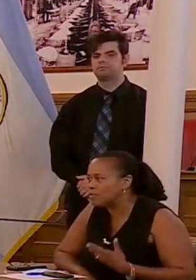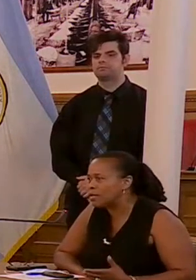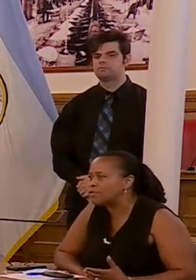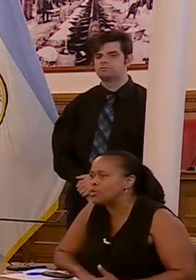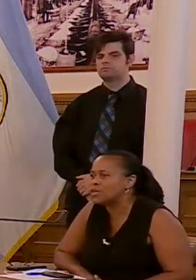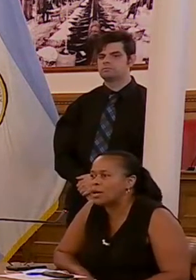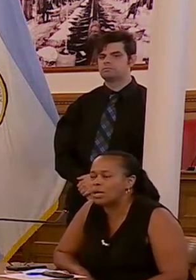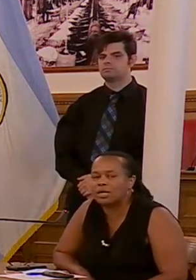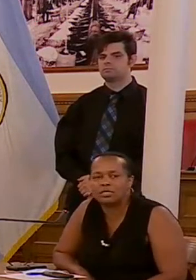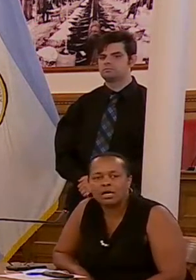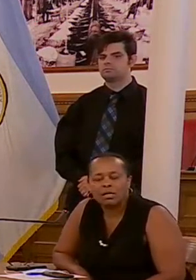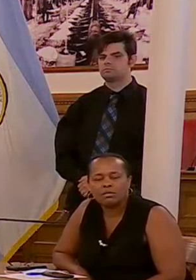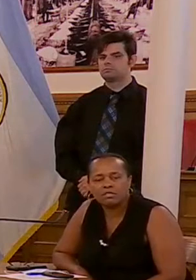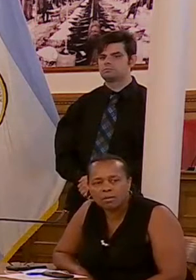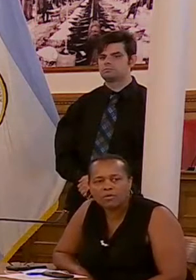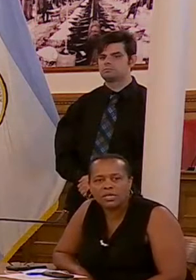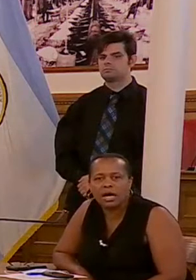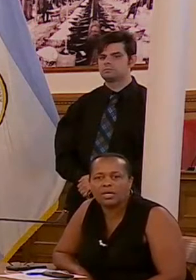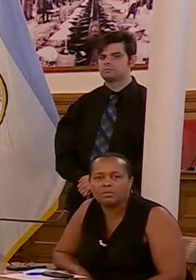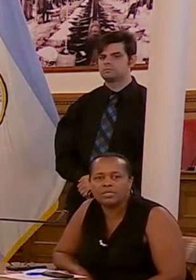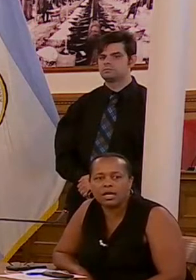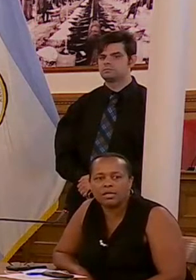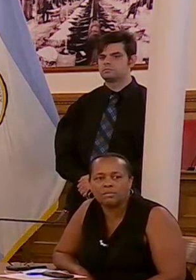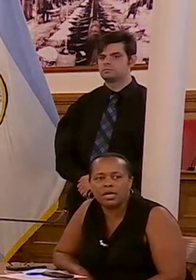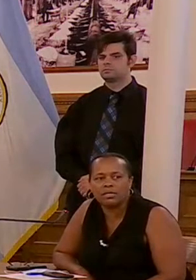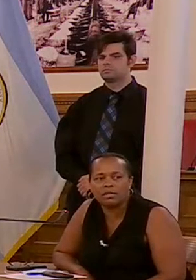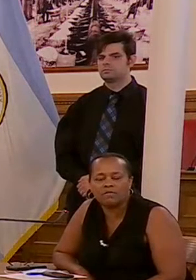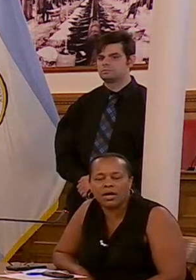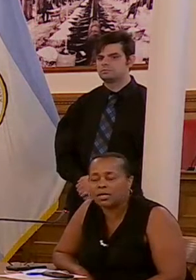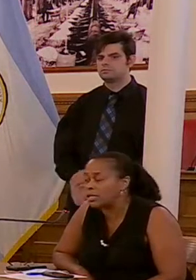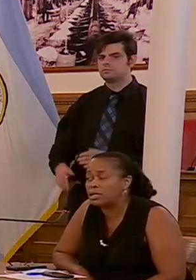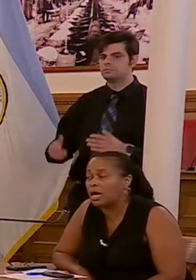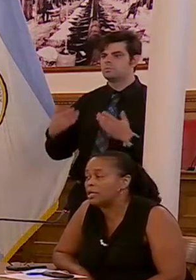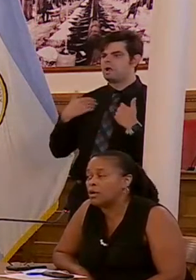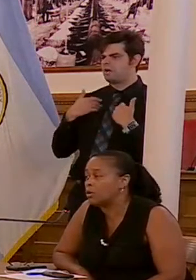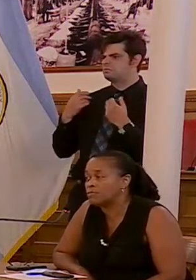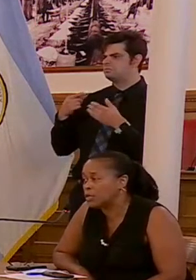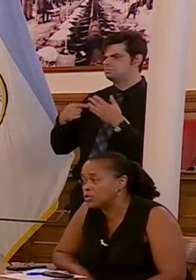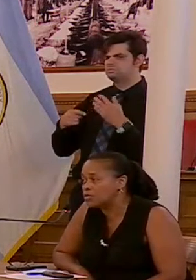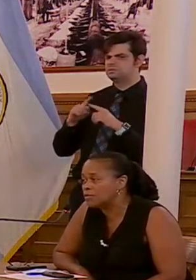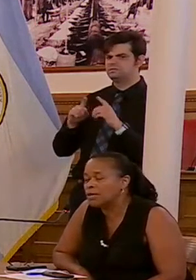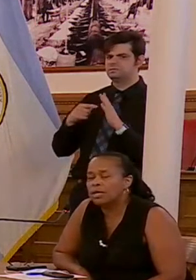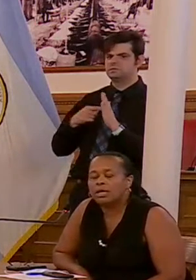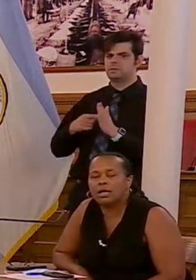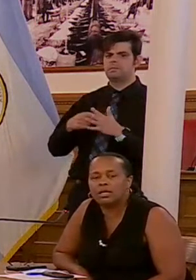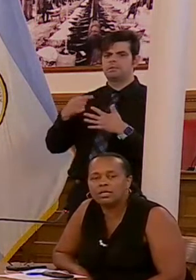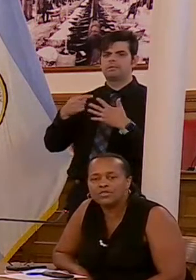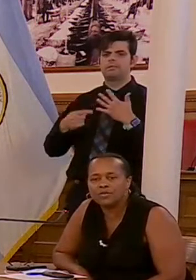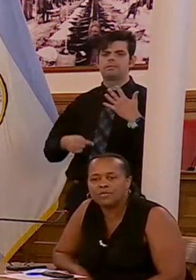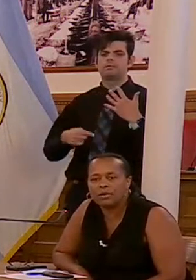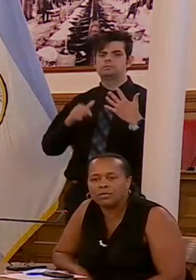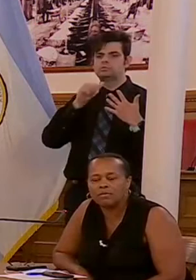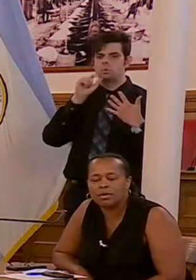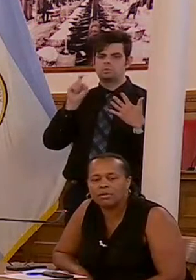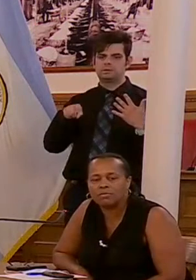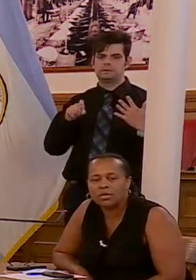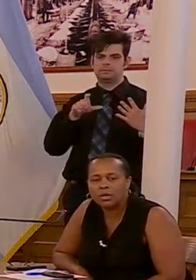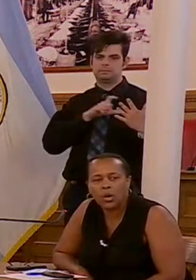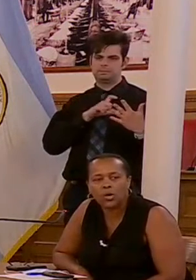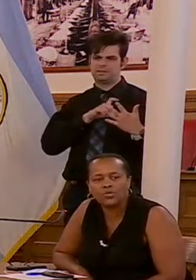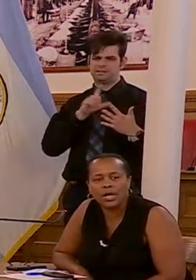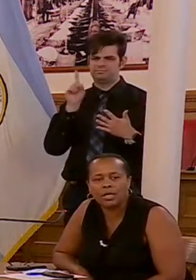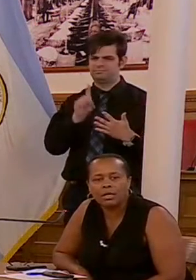options. We've laid those out as some of the items that can be identified, not an all-inclusive list